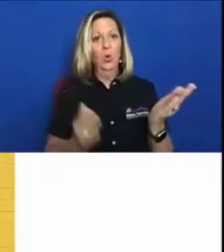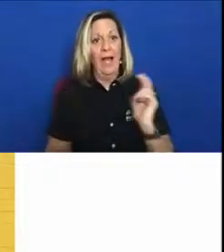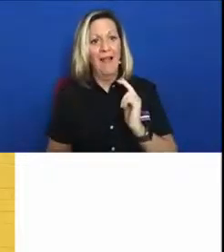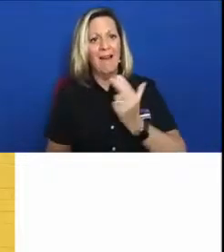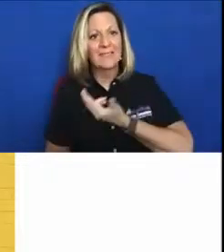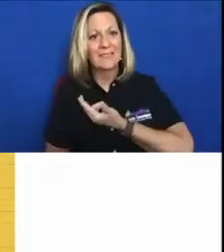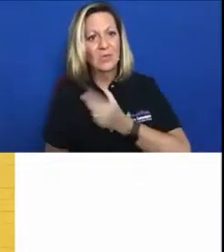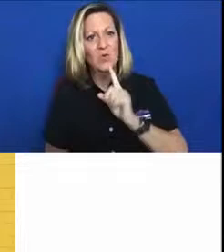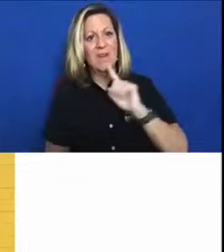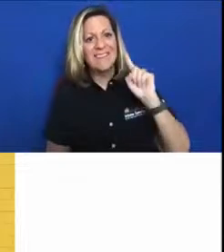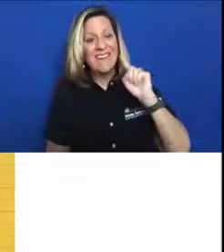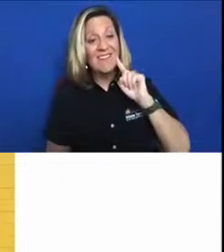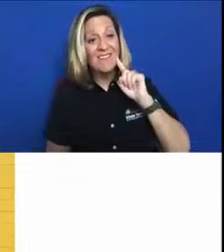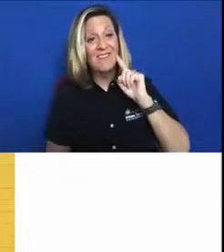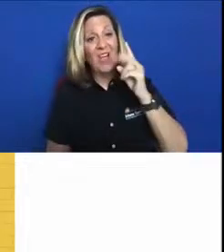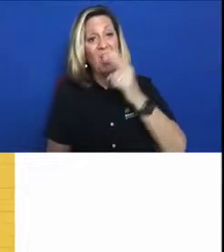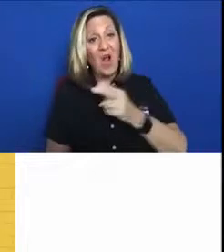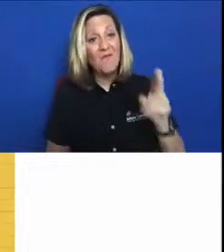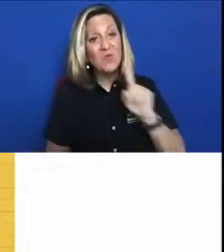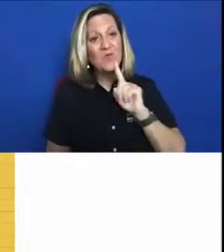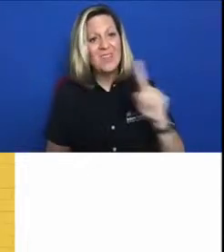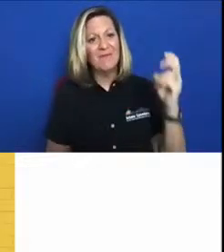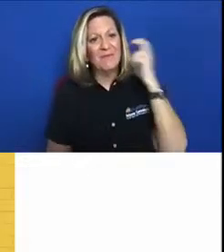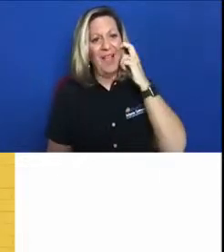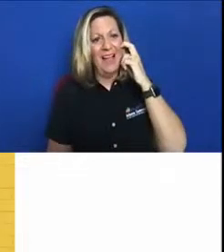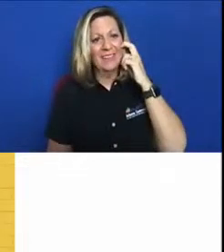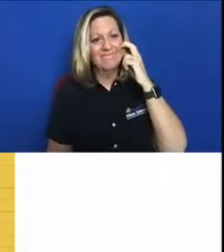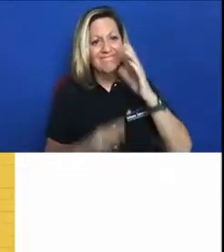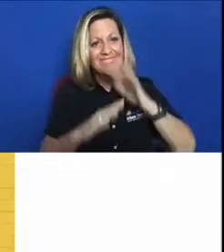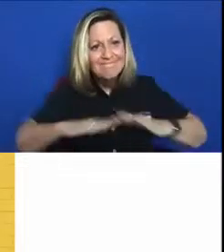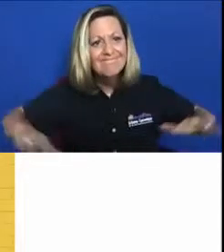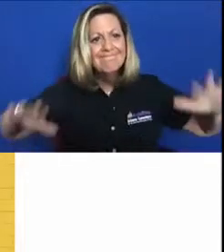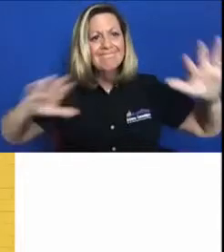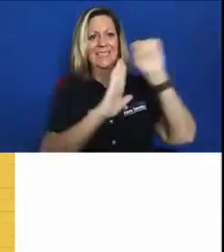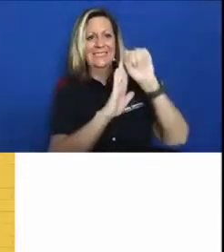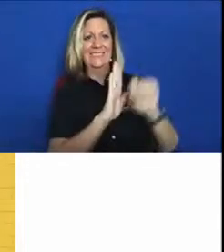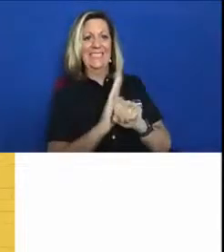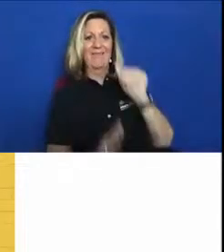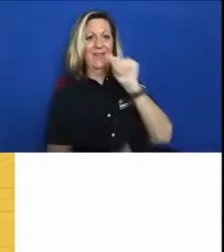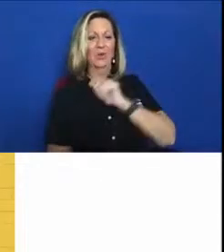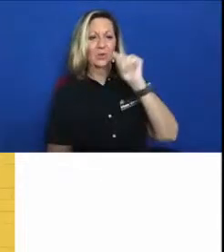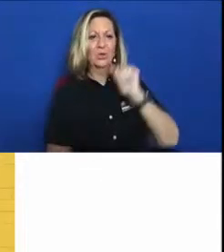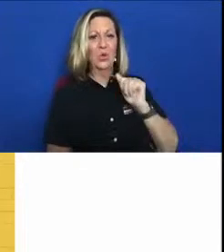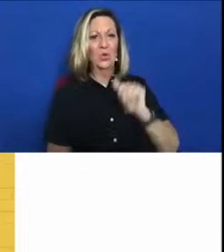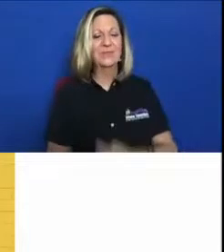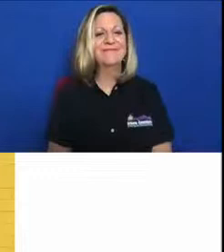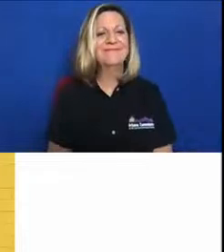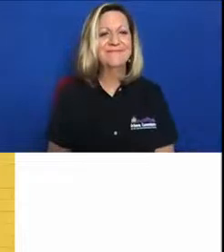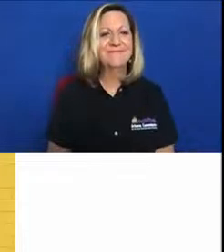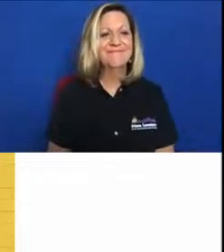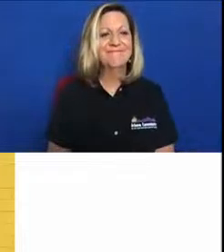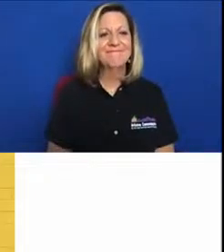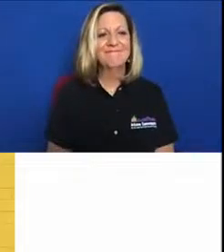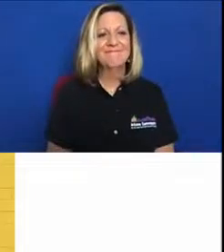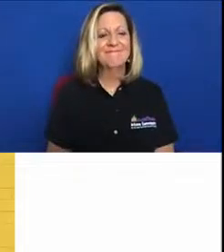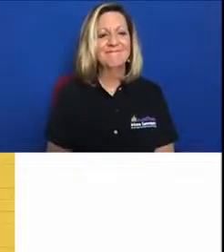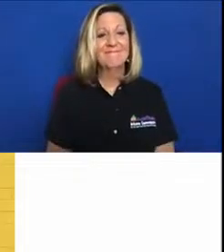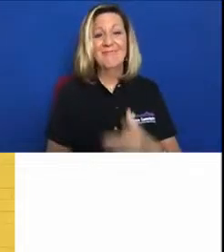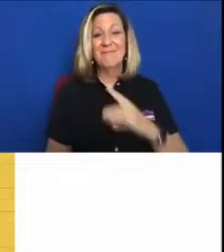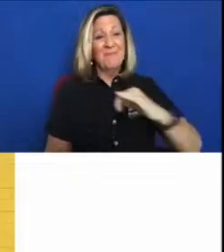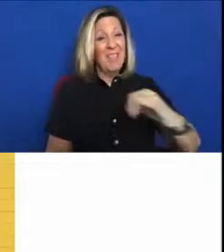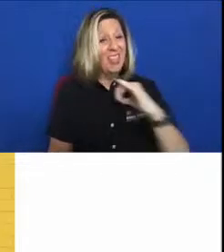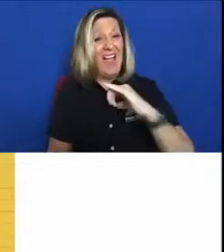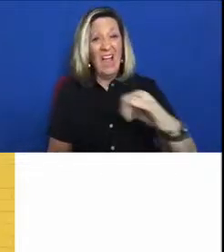This campaign is about you and about us who are deaf, hard of hearing, and deaf-blind throughout the state of